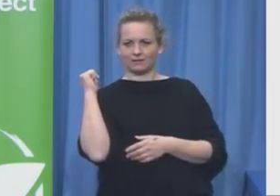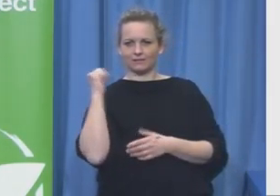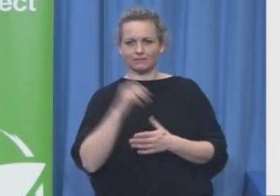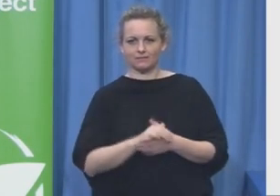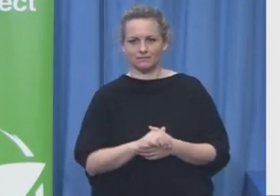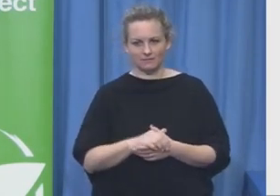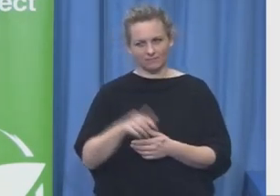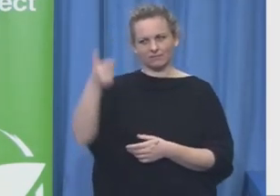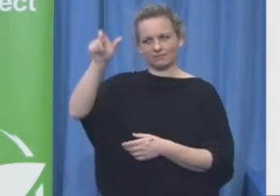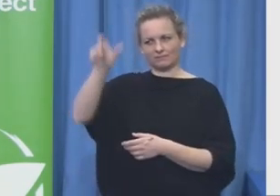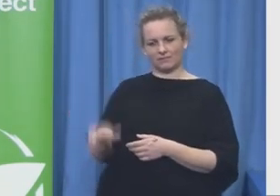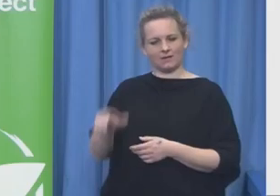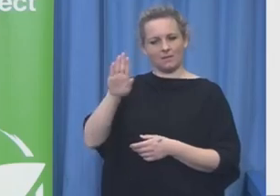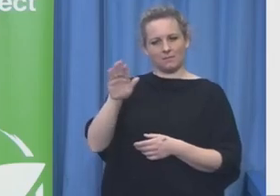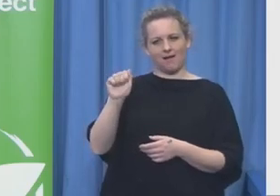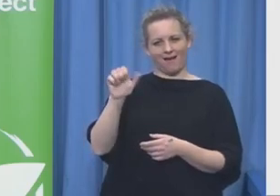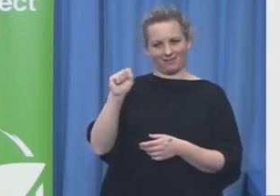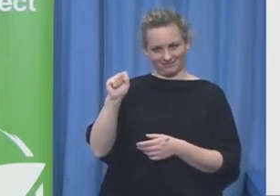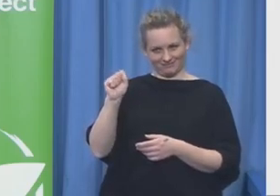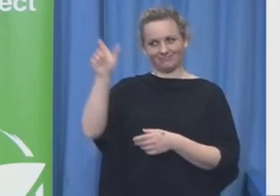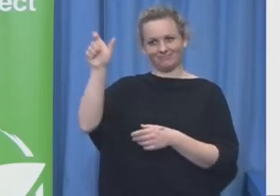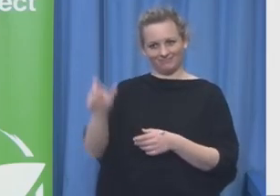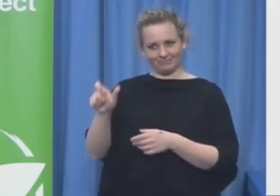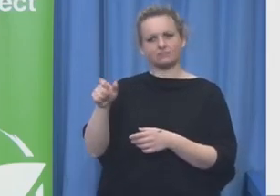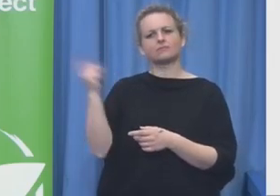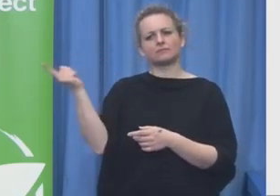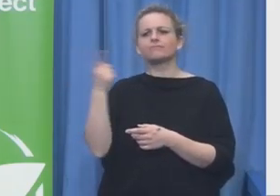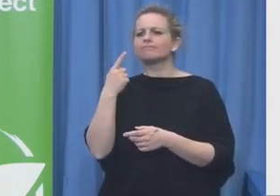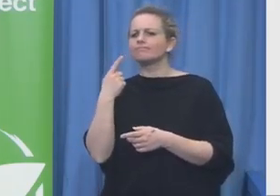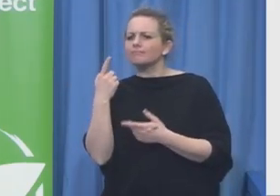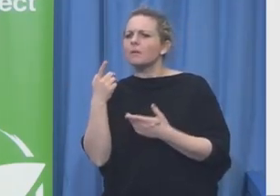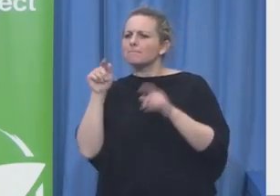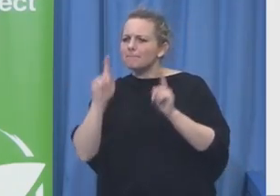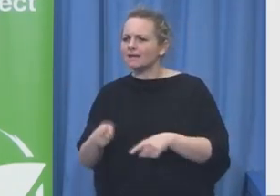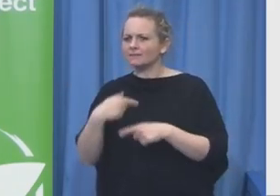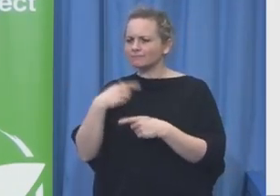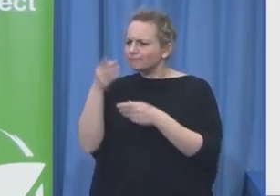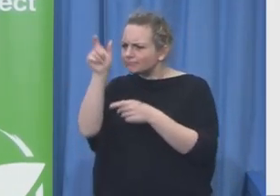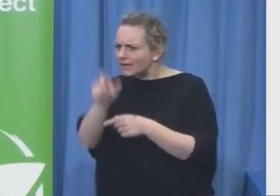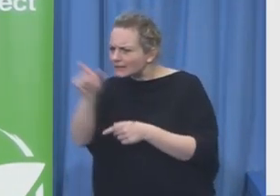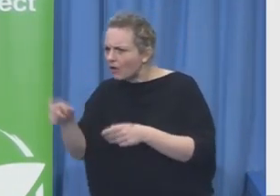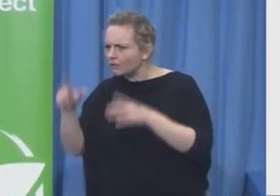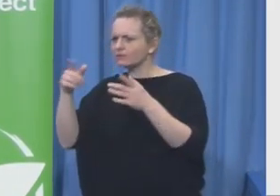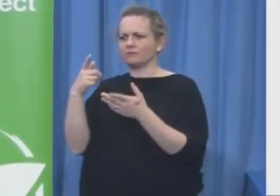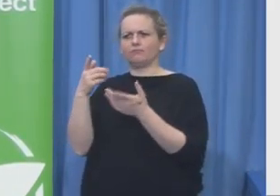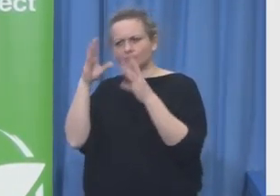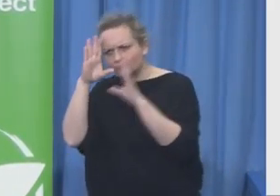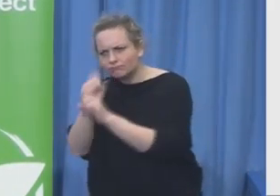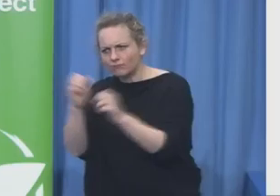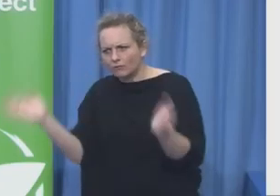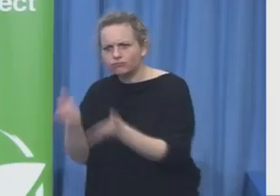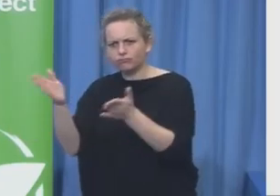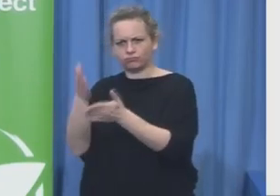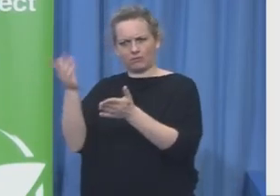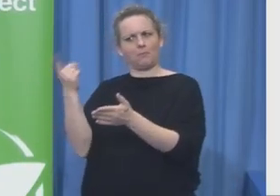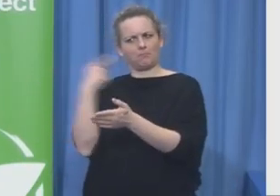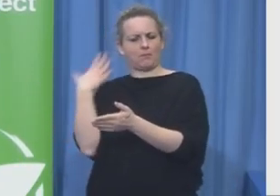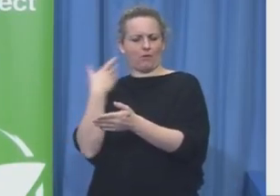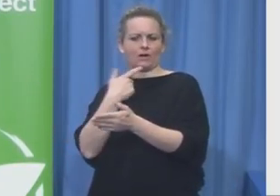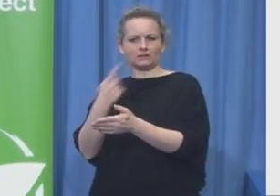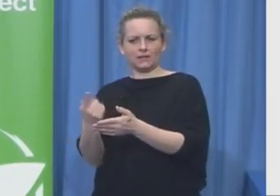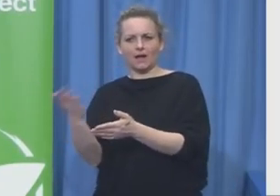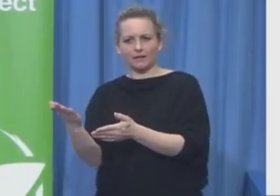on training people, and while that is very important, it's equally important to create the demand from the employers to then